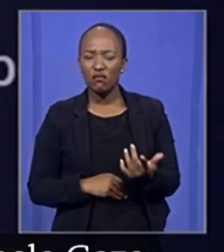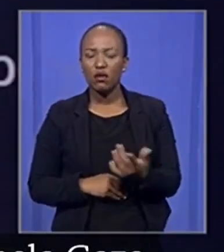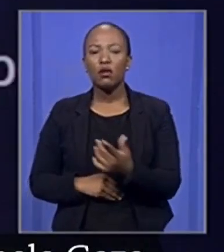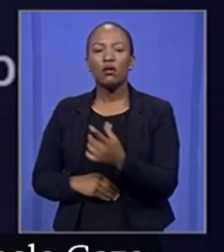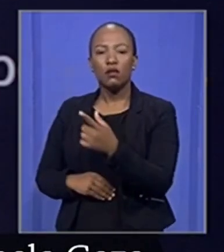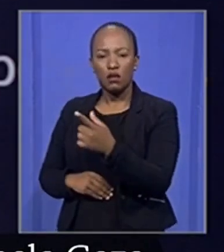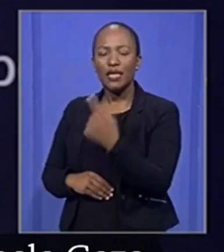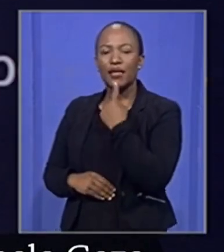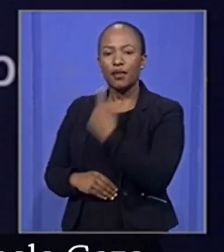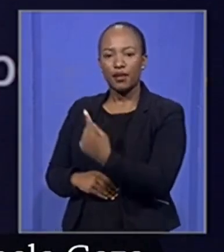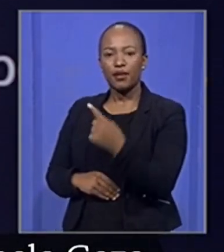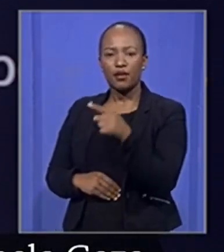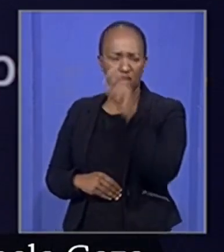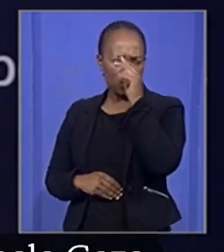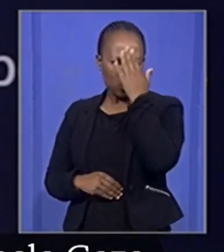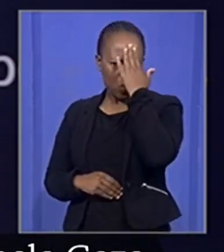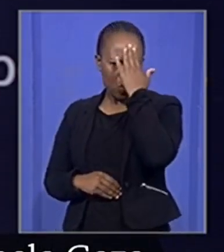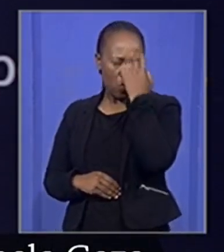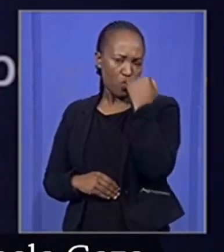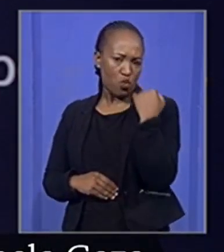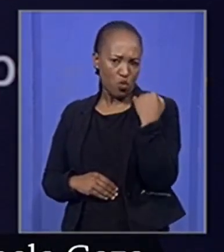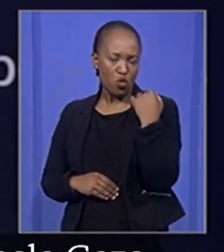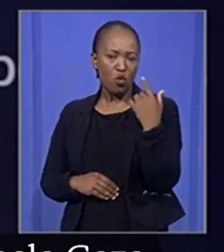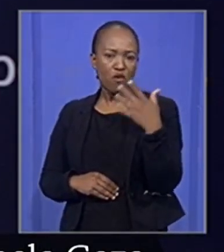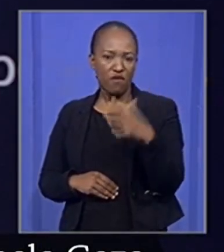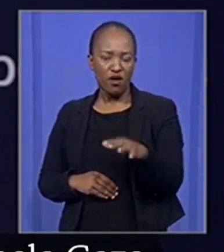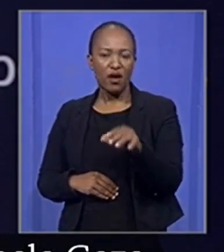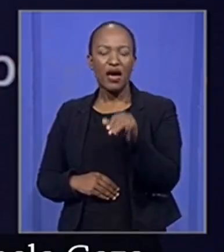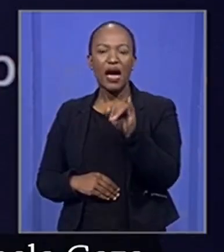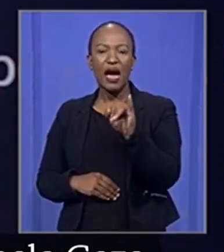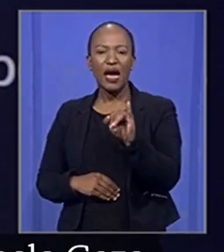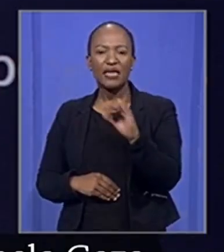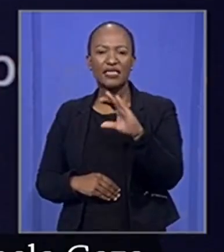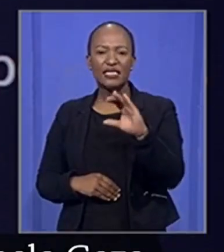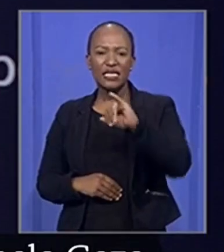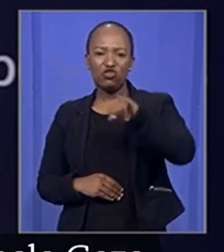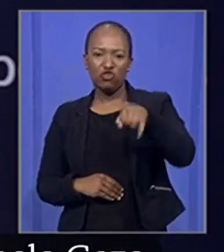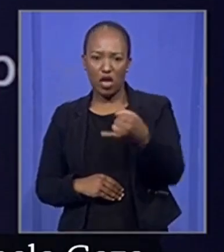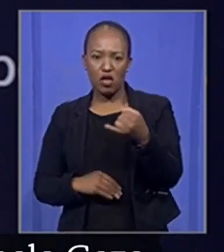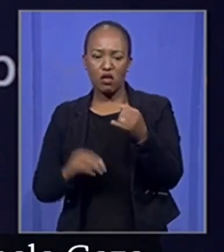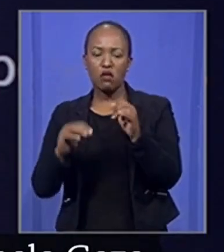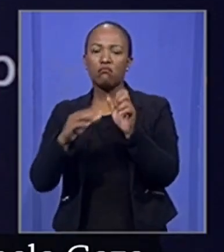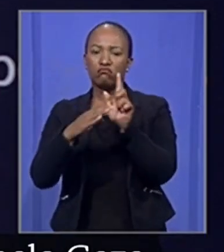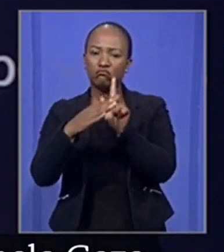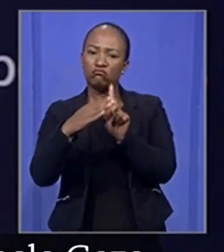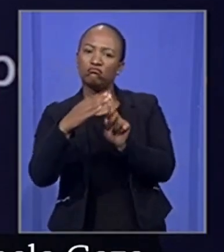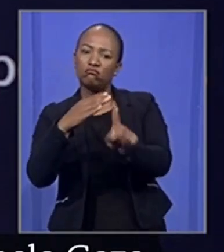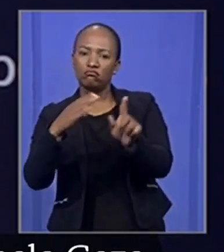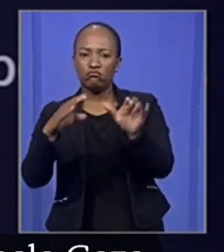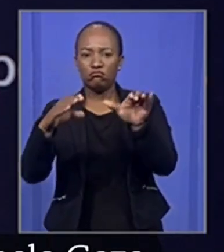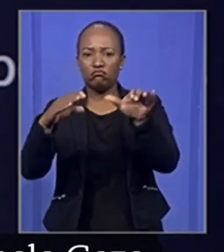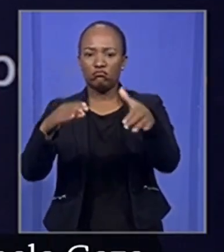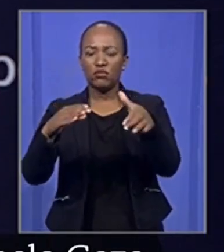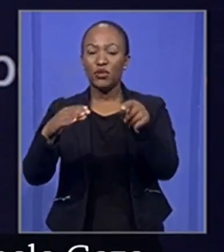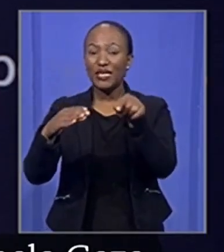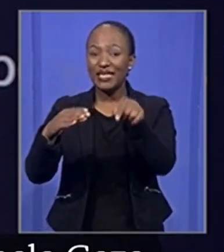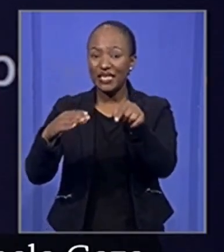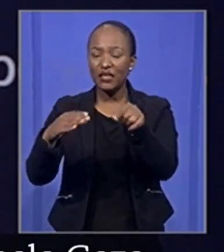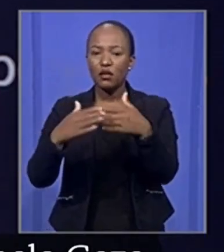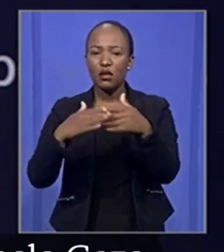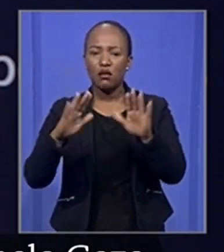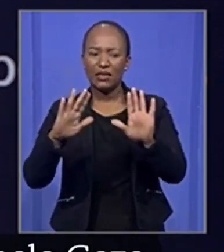tseba hore ba ile ba ya lekgotleng le phahameng la lefatshe ICJ ho leka ho kopa hore lekgotla lena la lefatshe le kene dipakeng